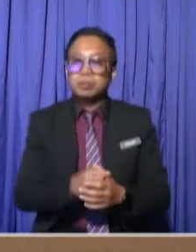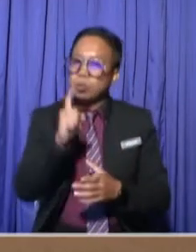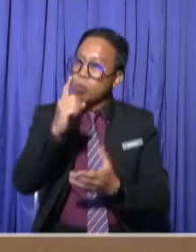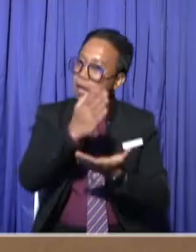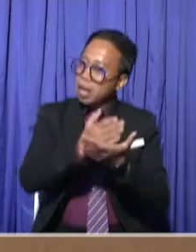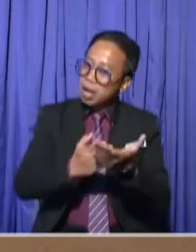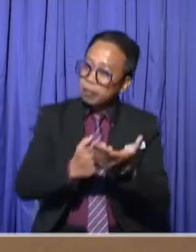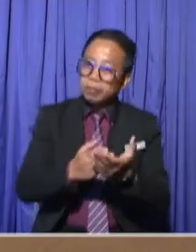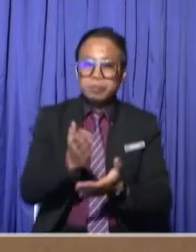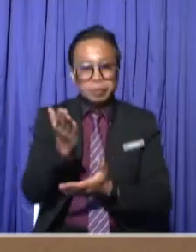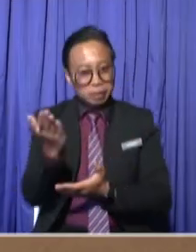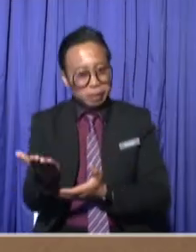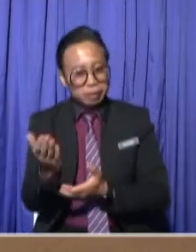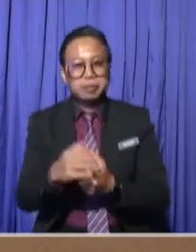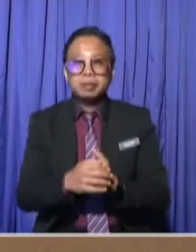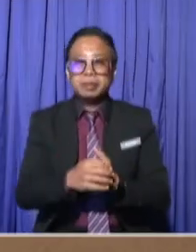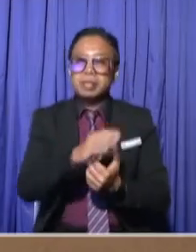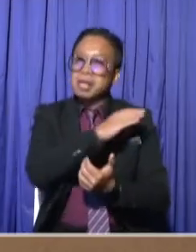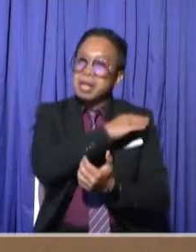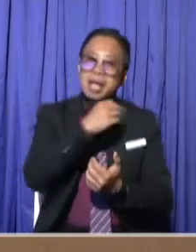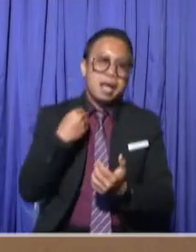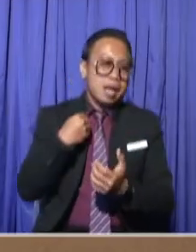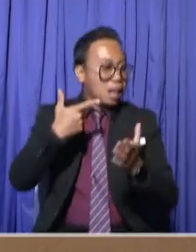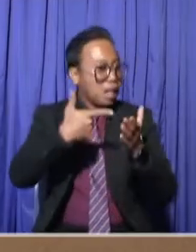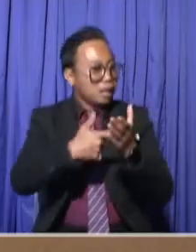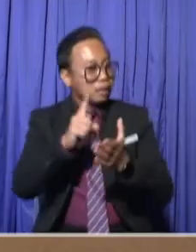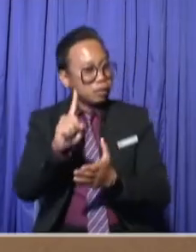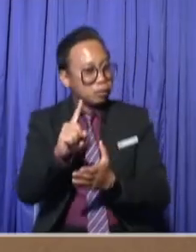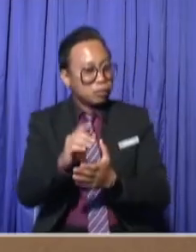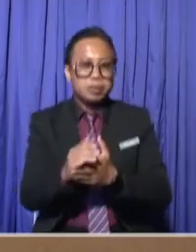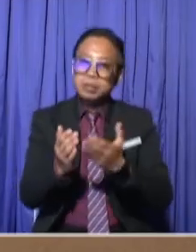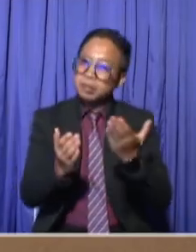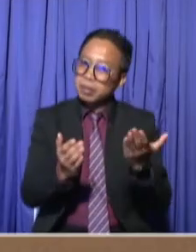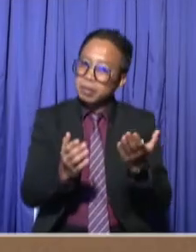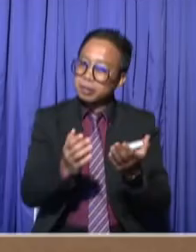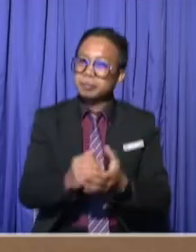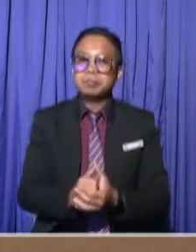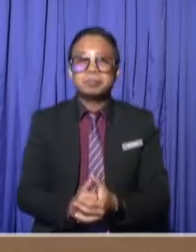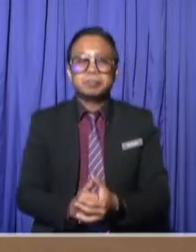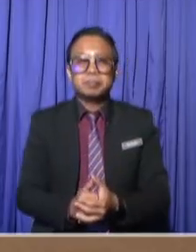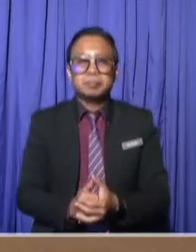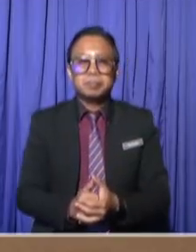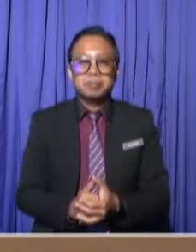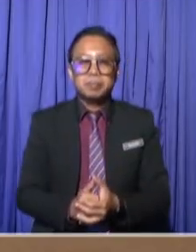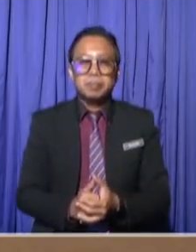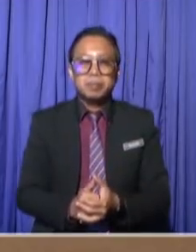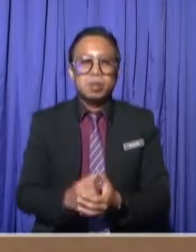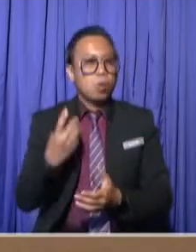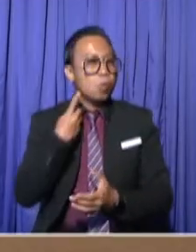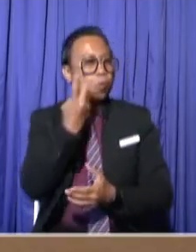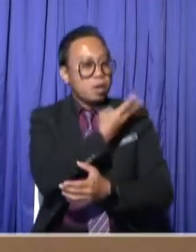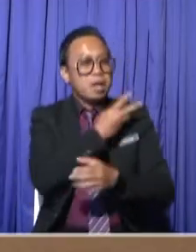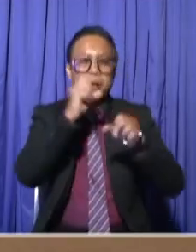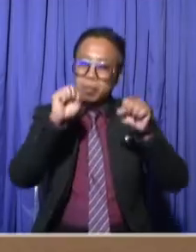cake is here and the other half of the cake is right here. We can